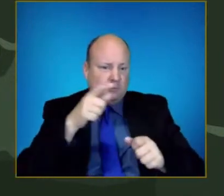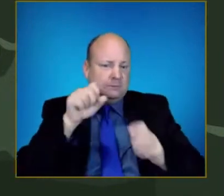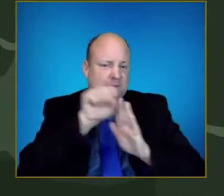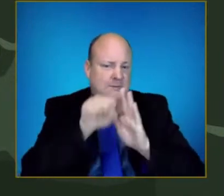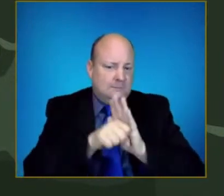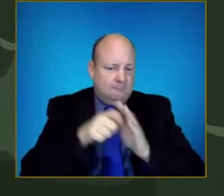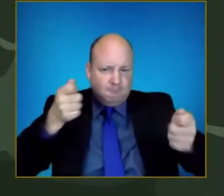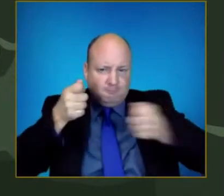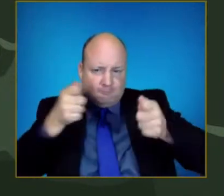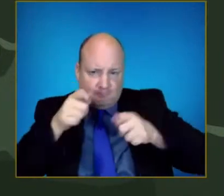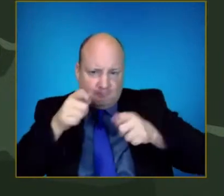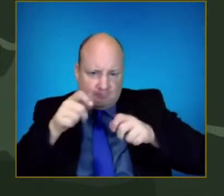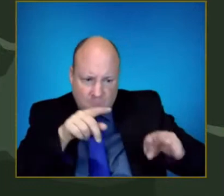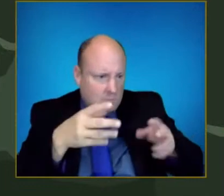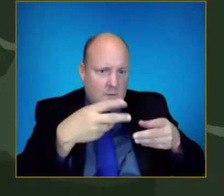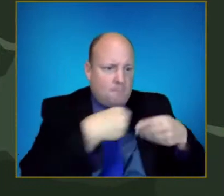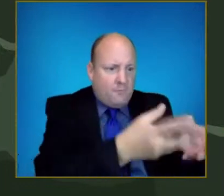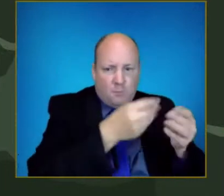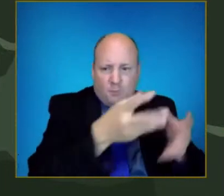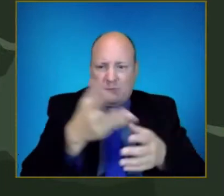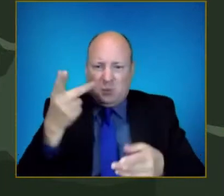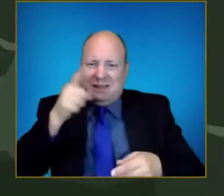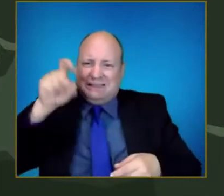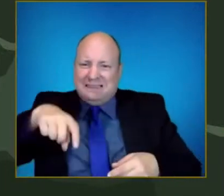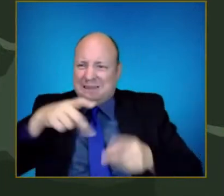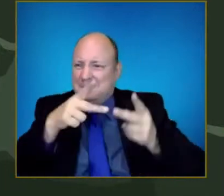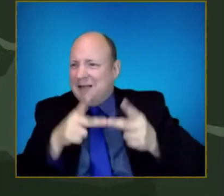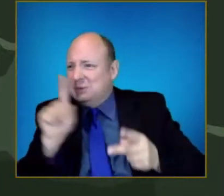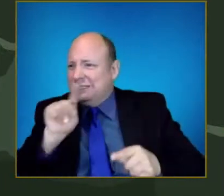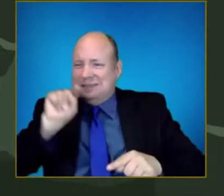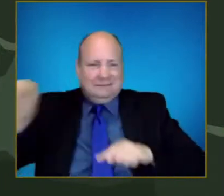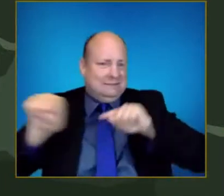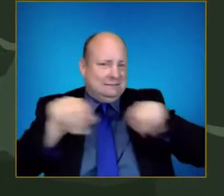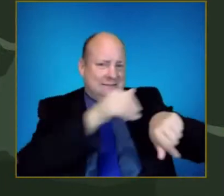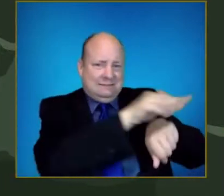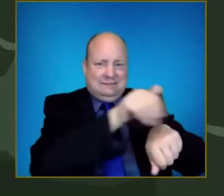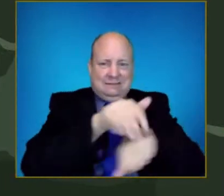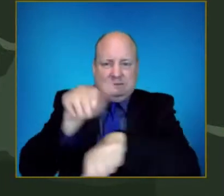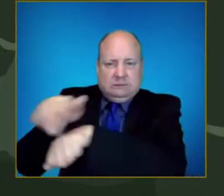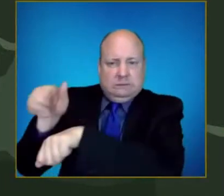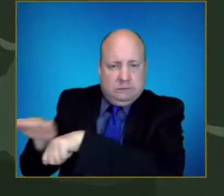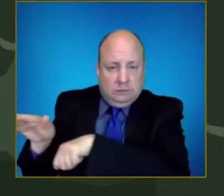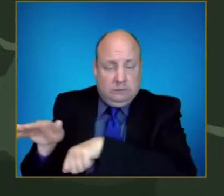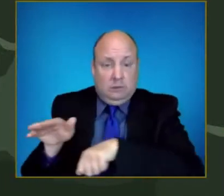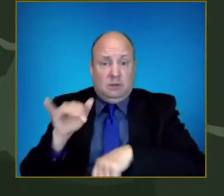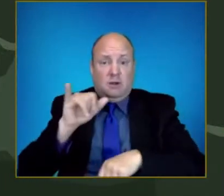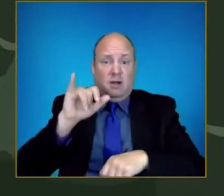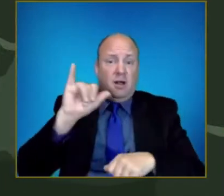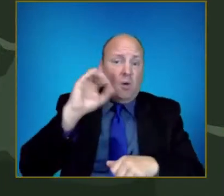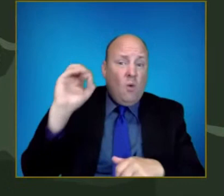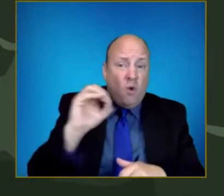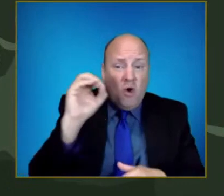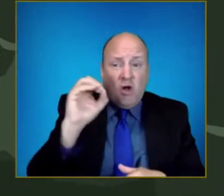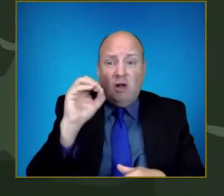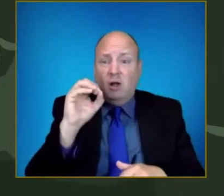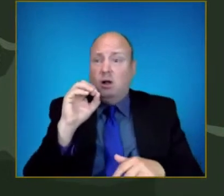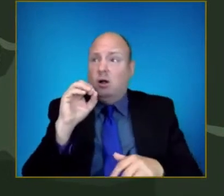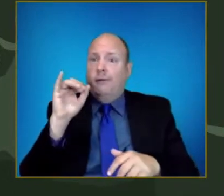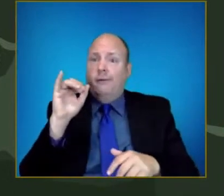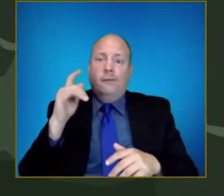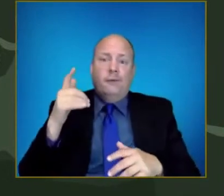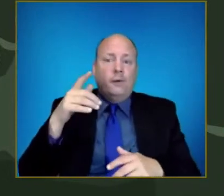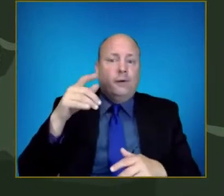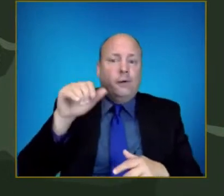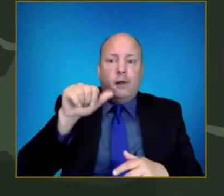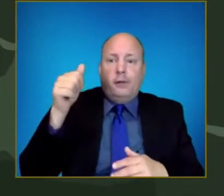in rural Oregon, that folks can be transported to other hospitals that may have some bed